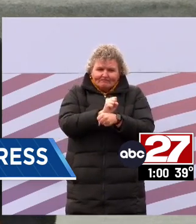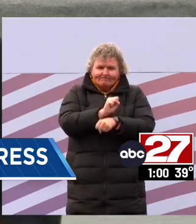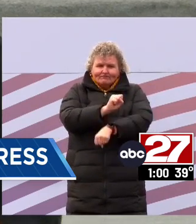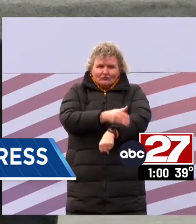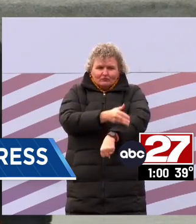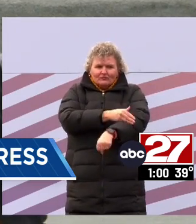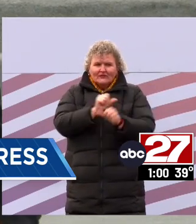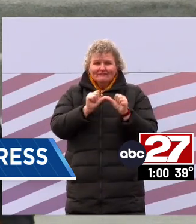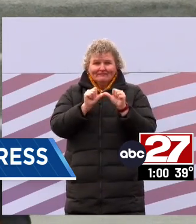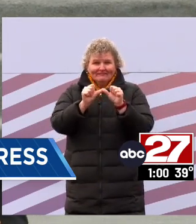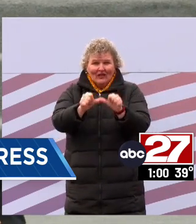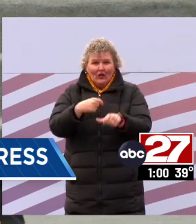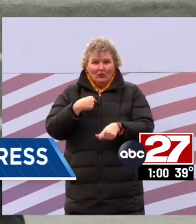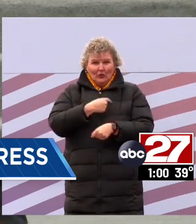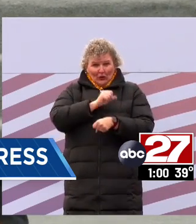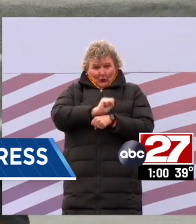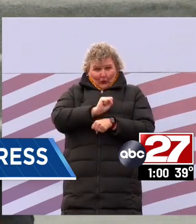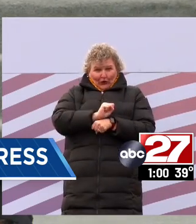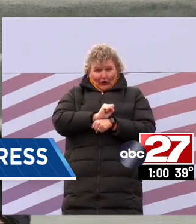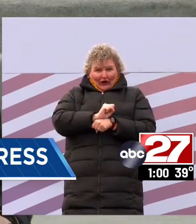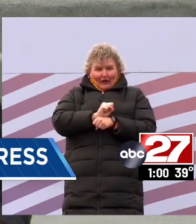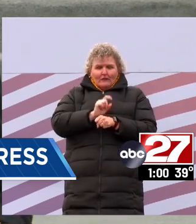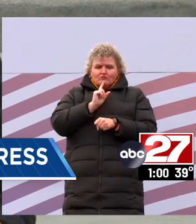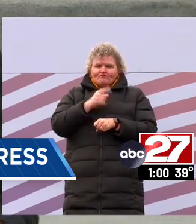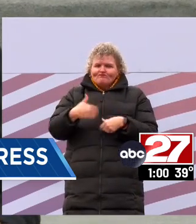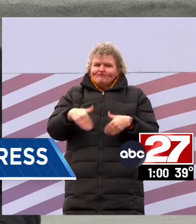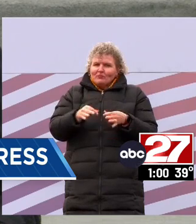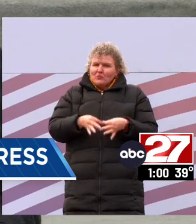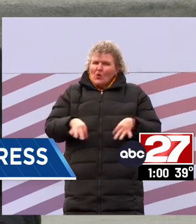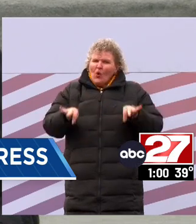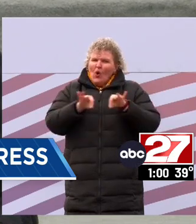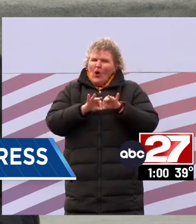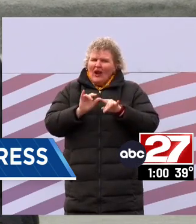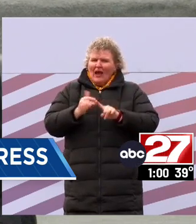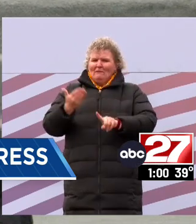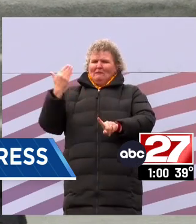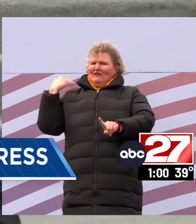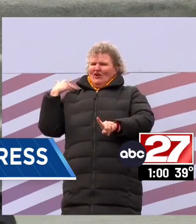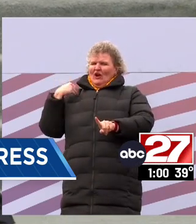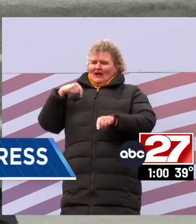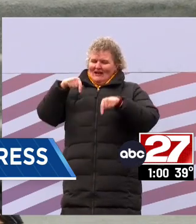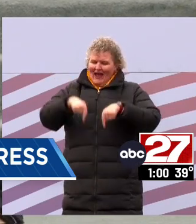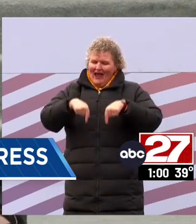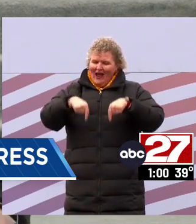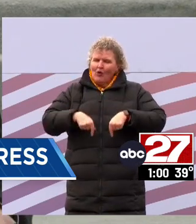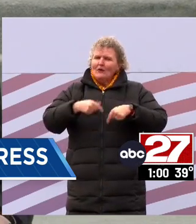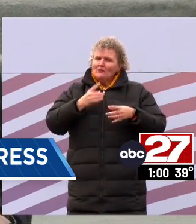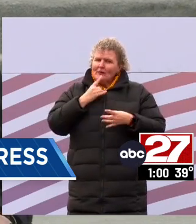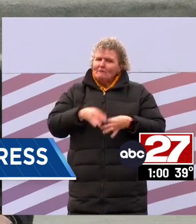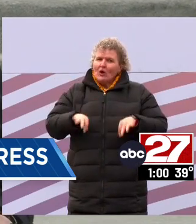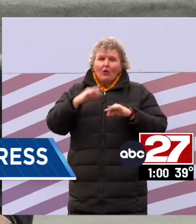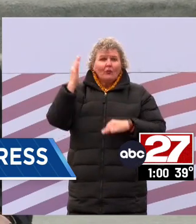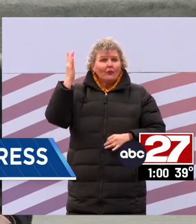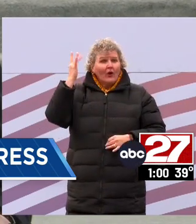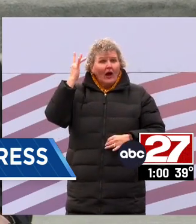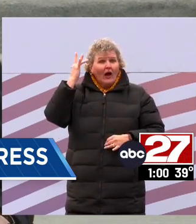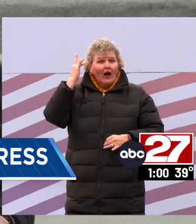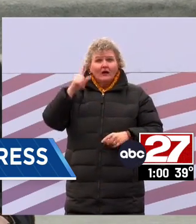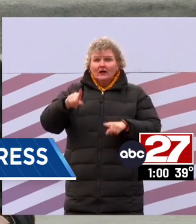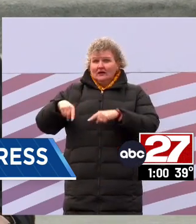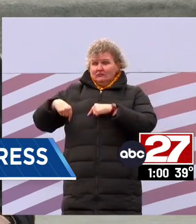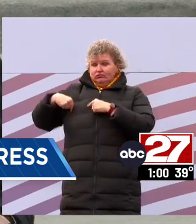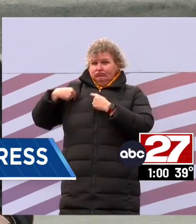This work is more important now than ever before. Because we have seen over the last several years, we've